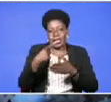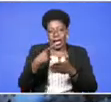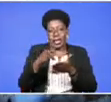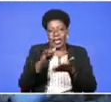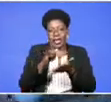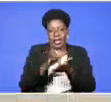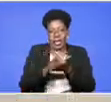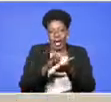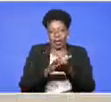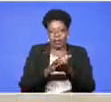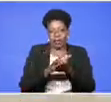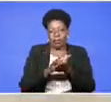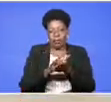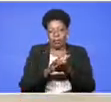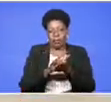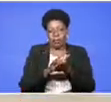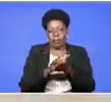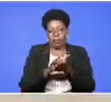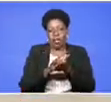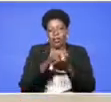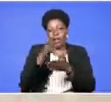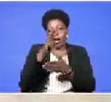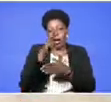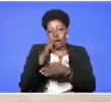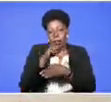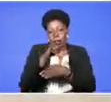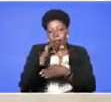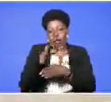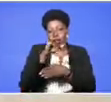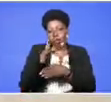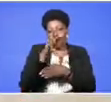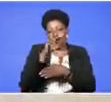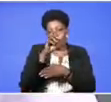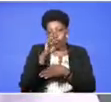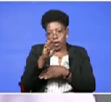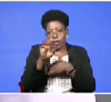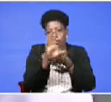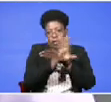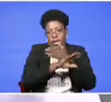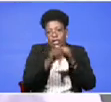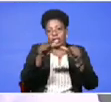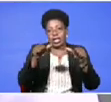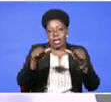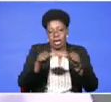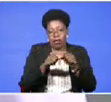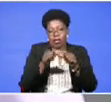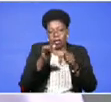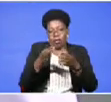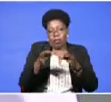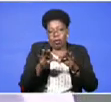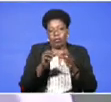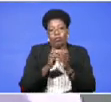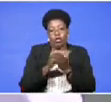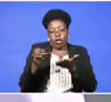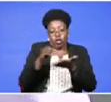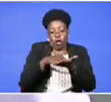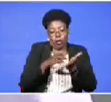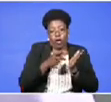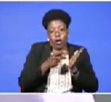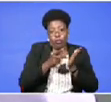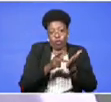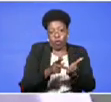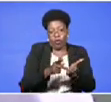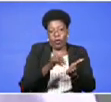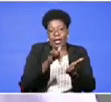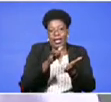other collaborators revealed marine protected areas may be the key. It's documented proof that the